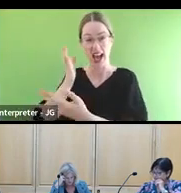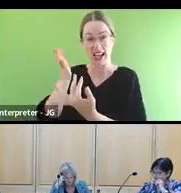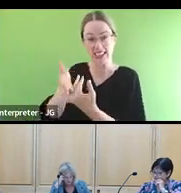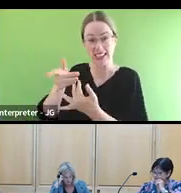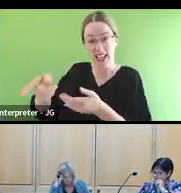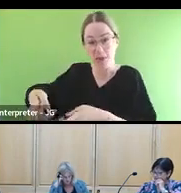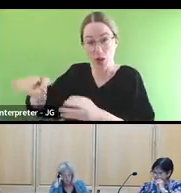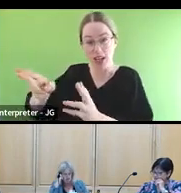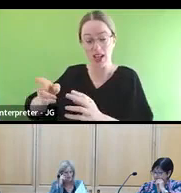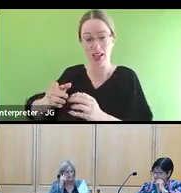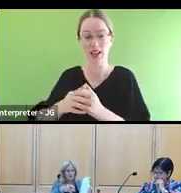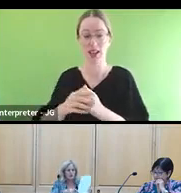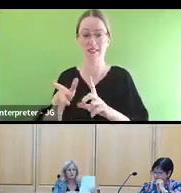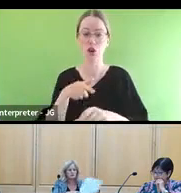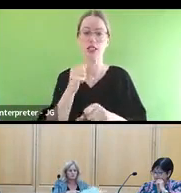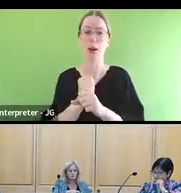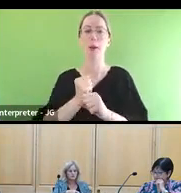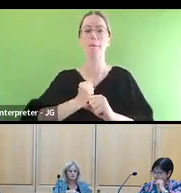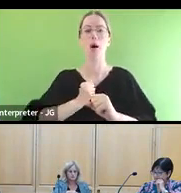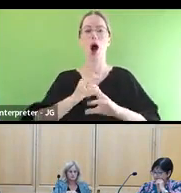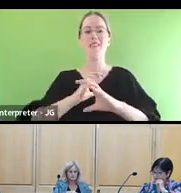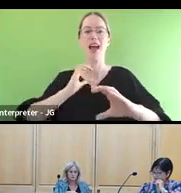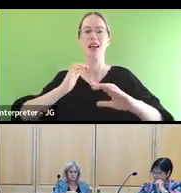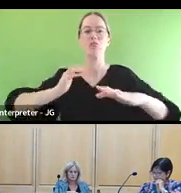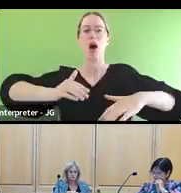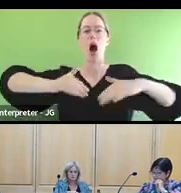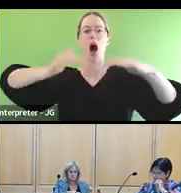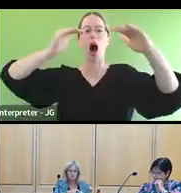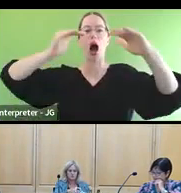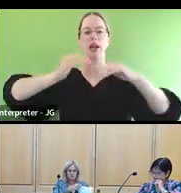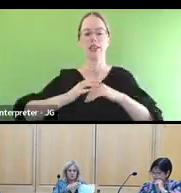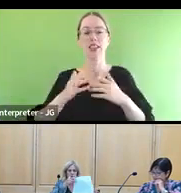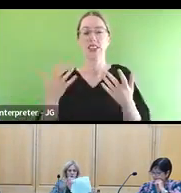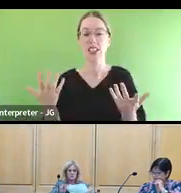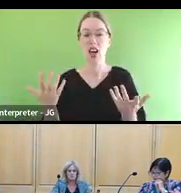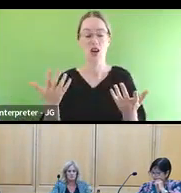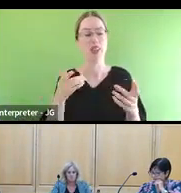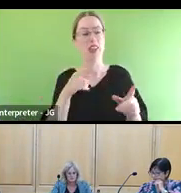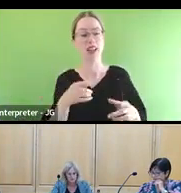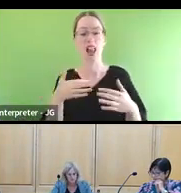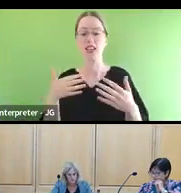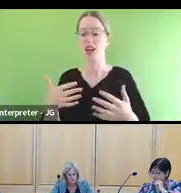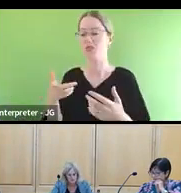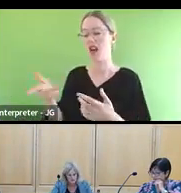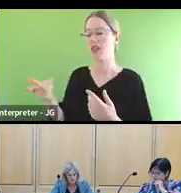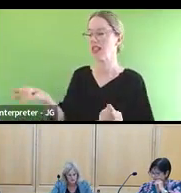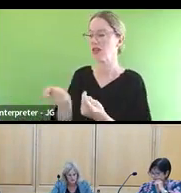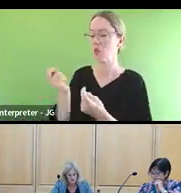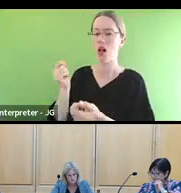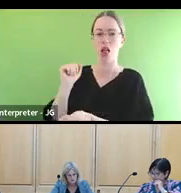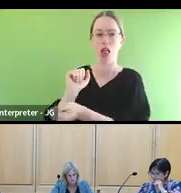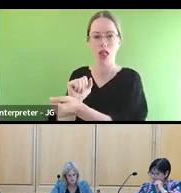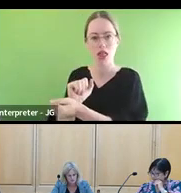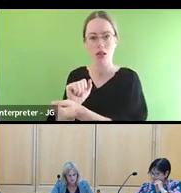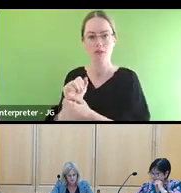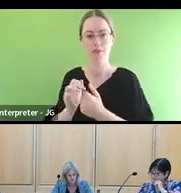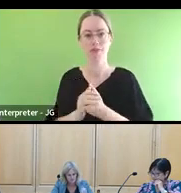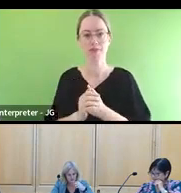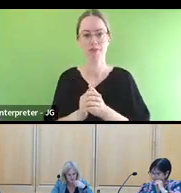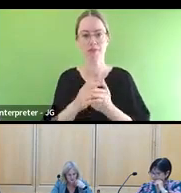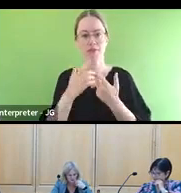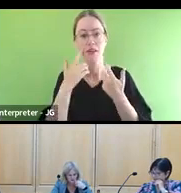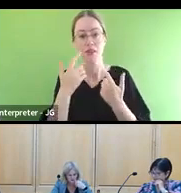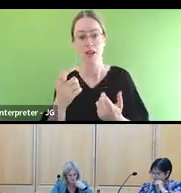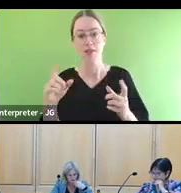building? My van is higher. And then we find out that no, that doesn't work. We also find out